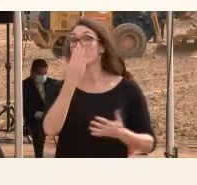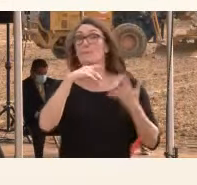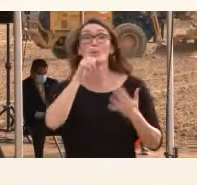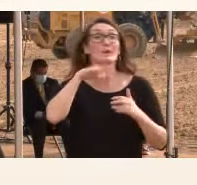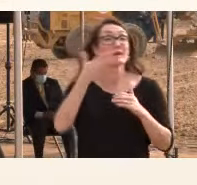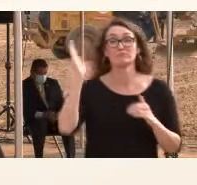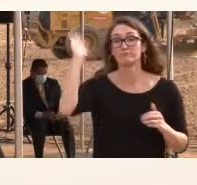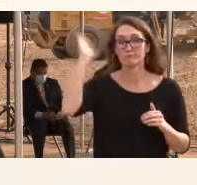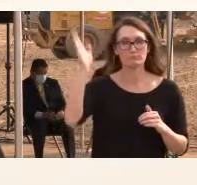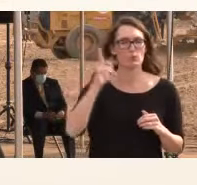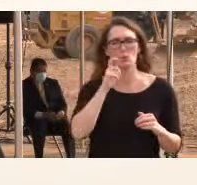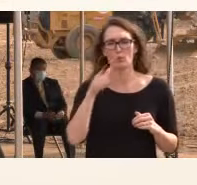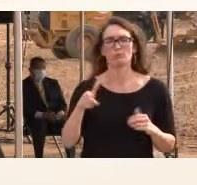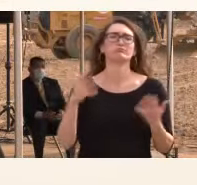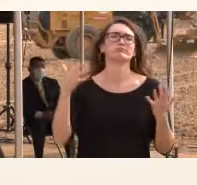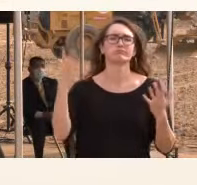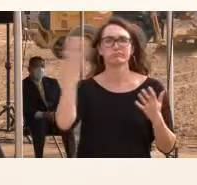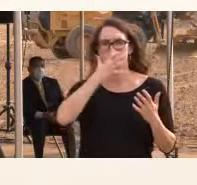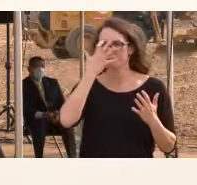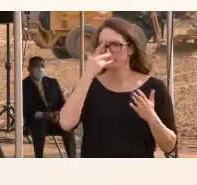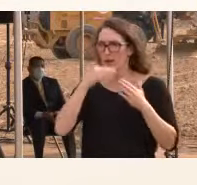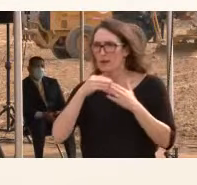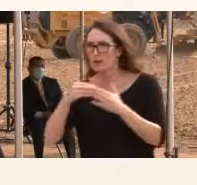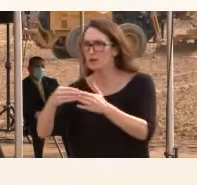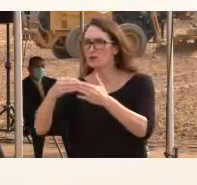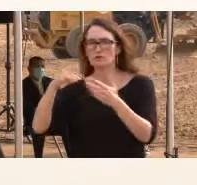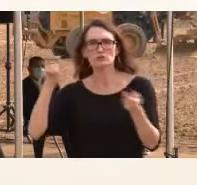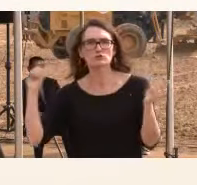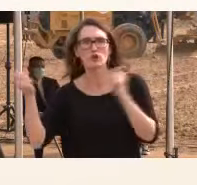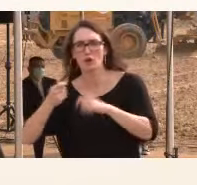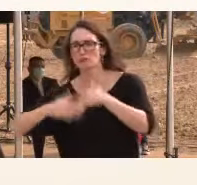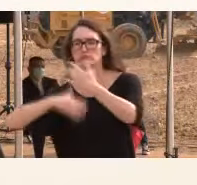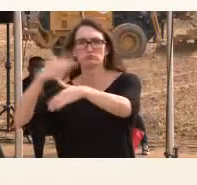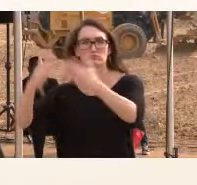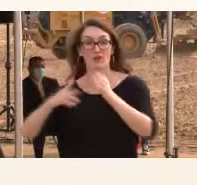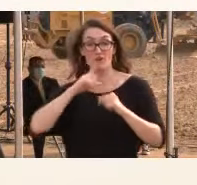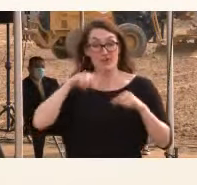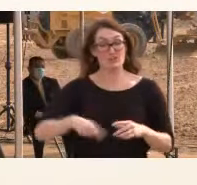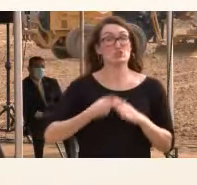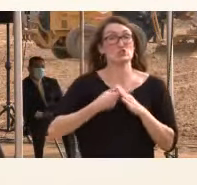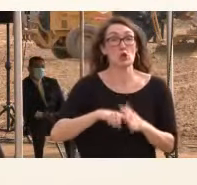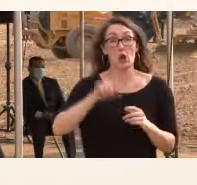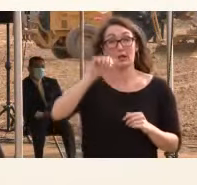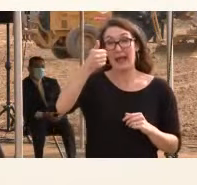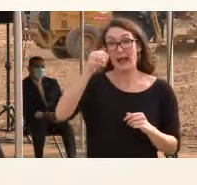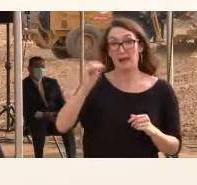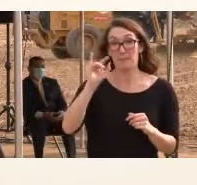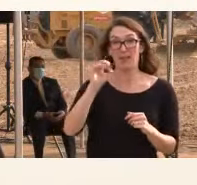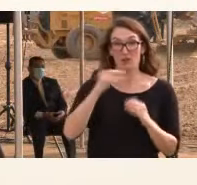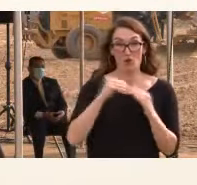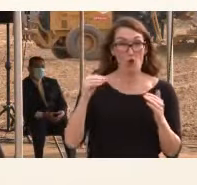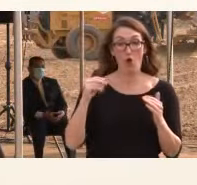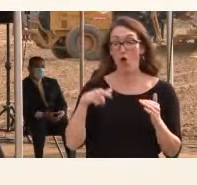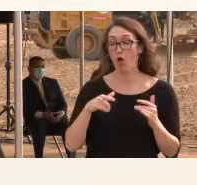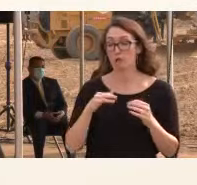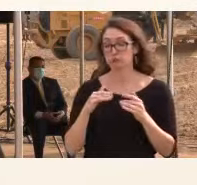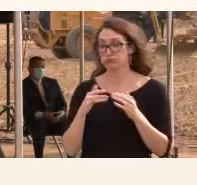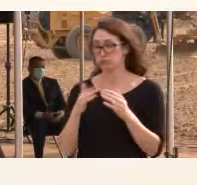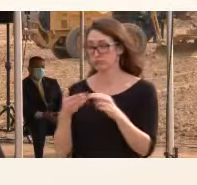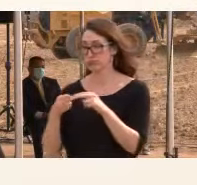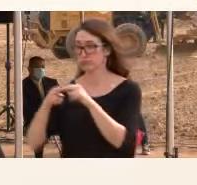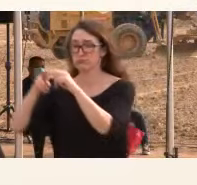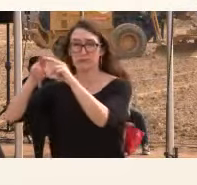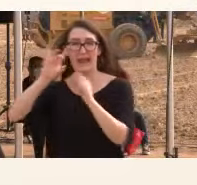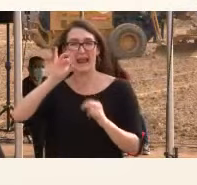who has been leading change and allowing this project to grow from a $10 million project to an $86.5 million